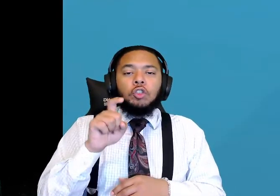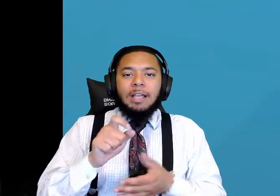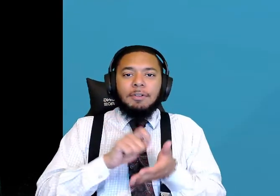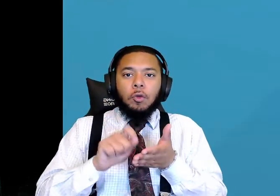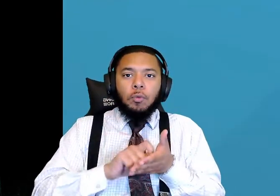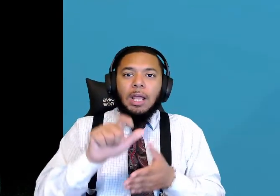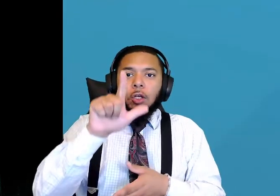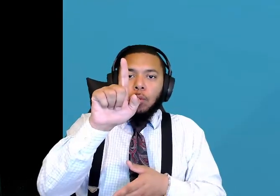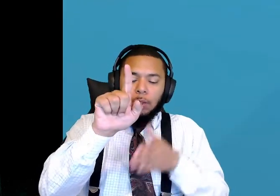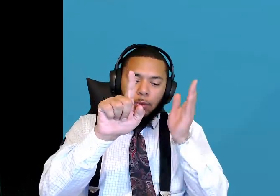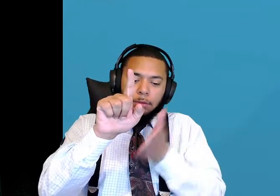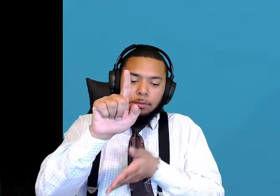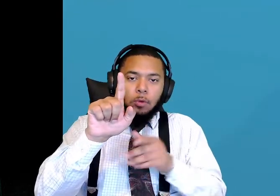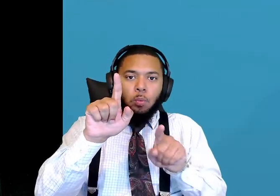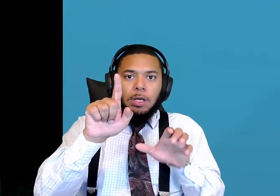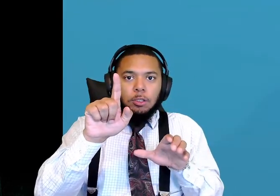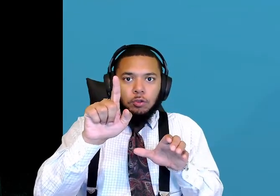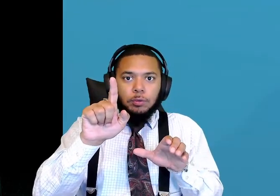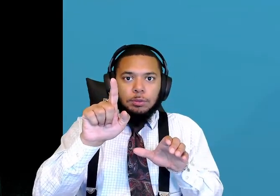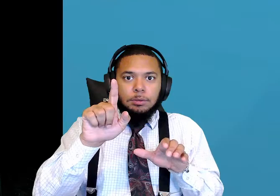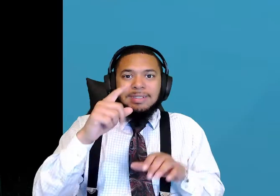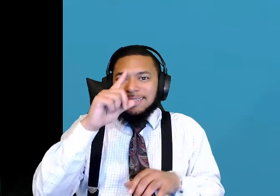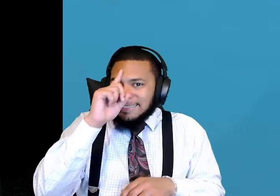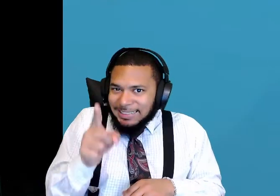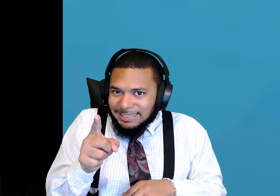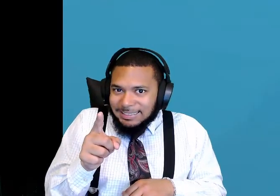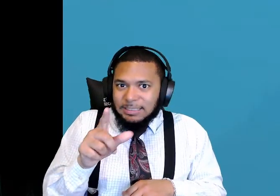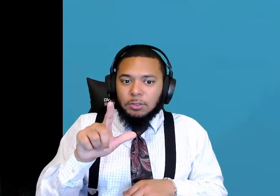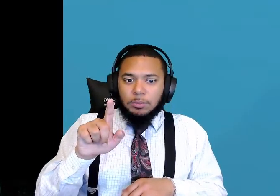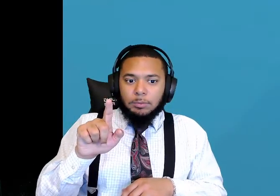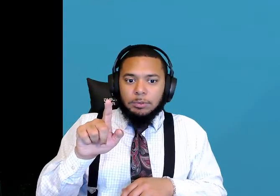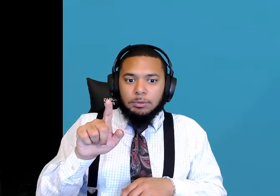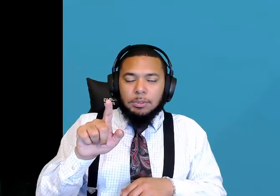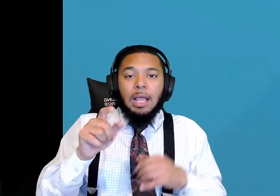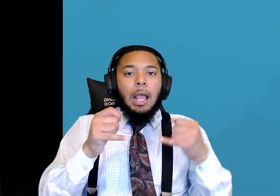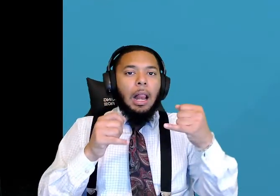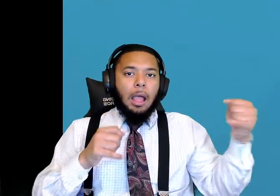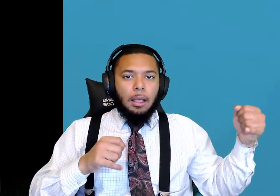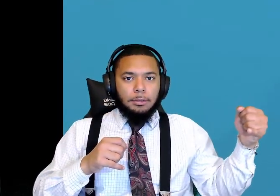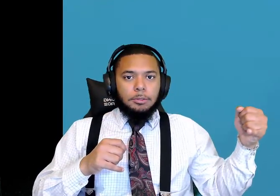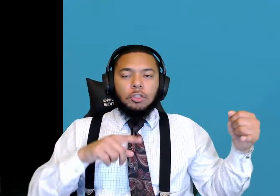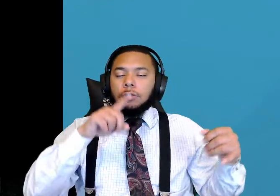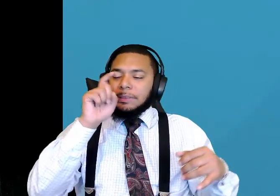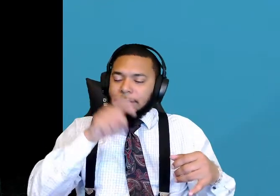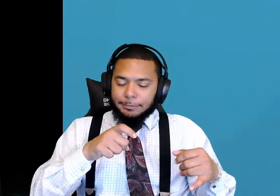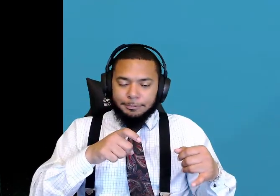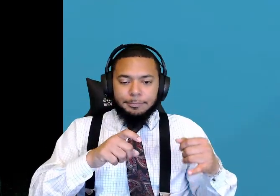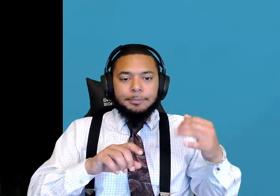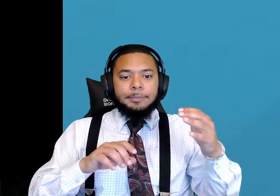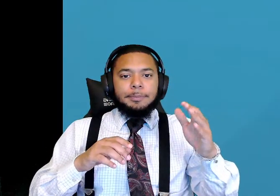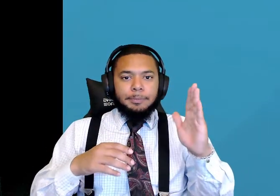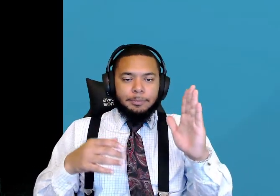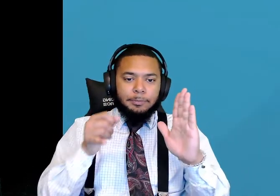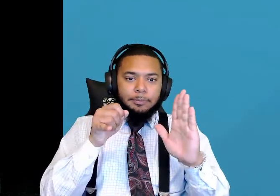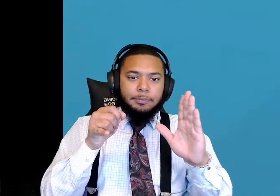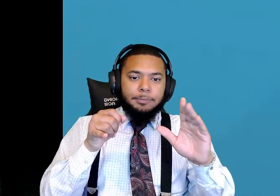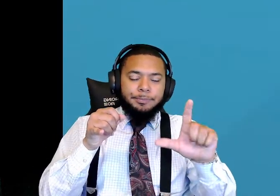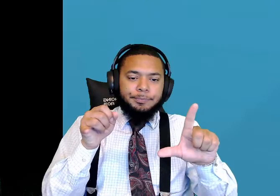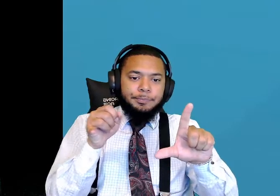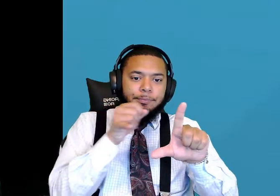out of 100, right? It's 21 cents. You draw a line all the way over to the end of the check so that nobody